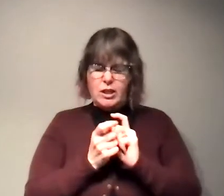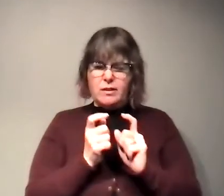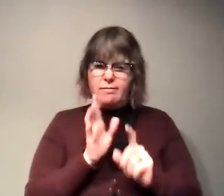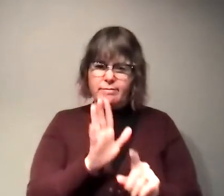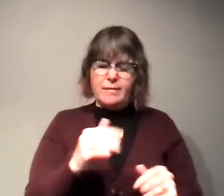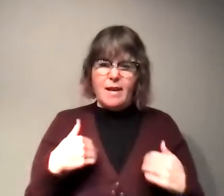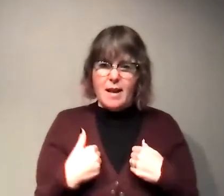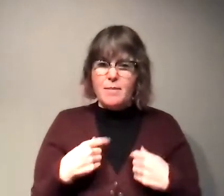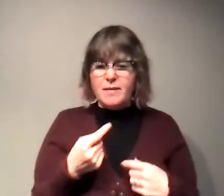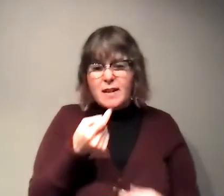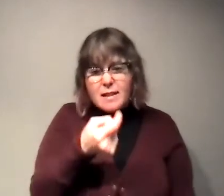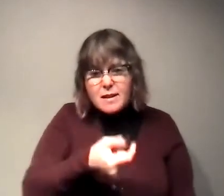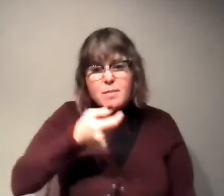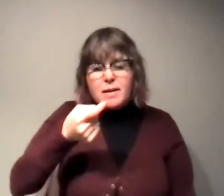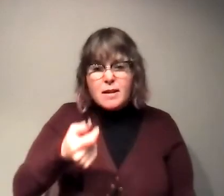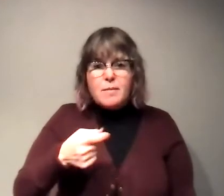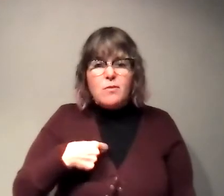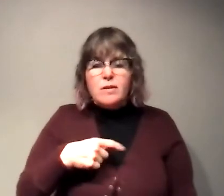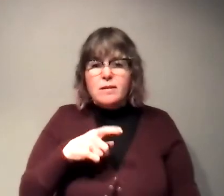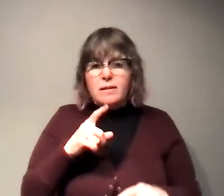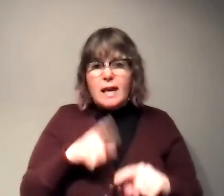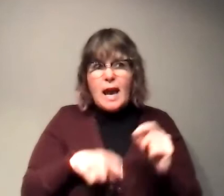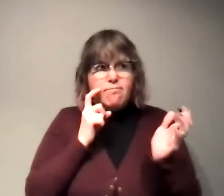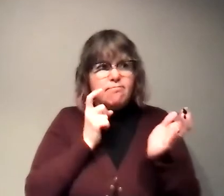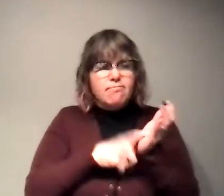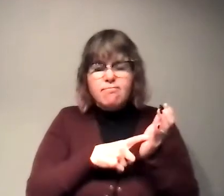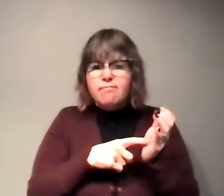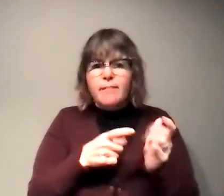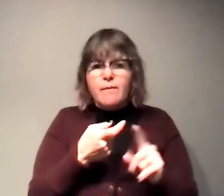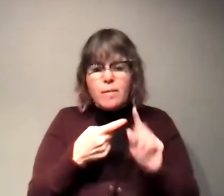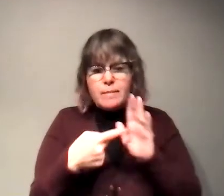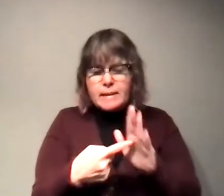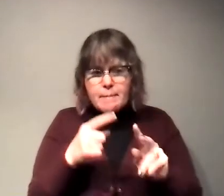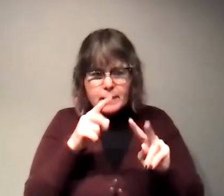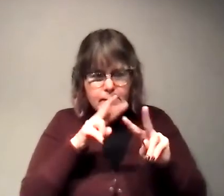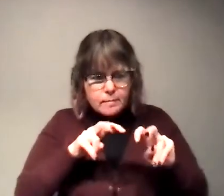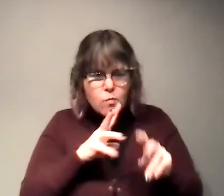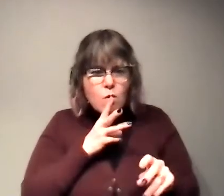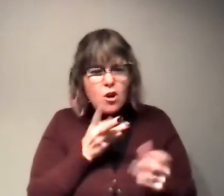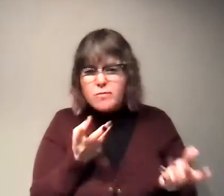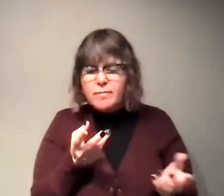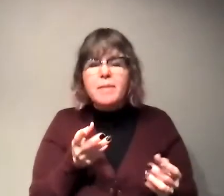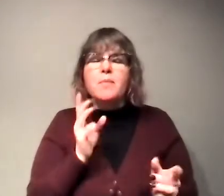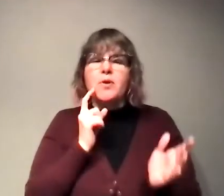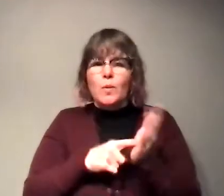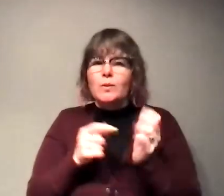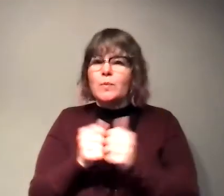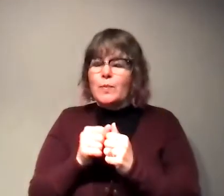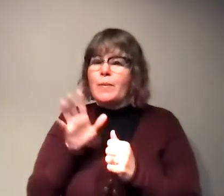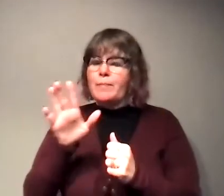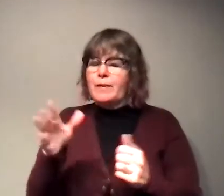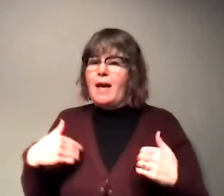small amounts, even if we couldn't tell that change by sampling the water, we might see it in how those animals